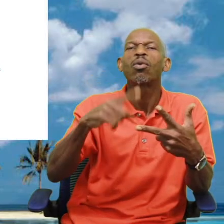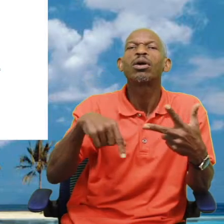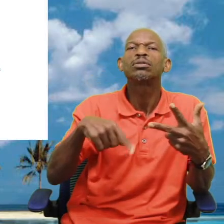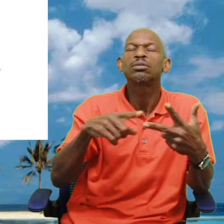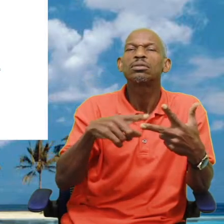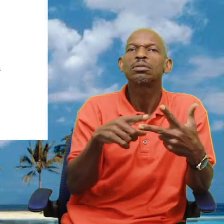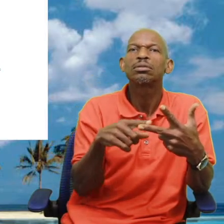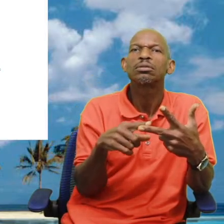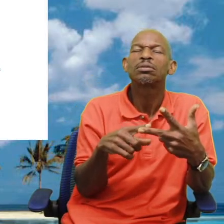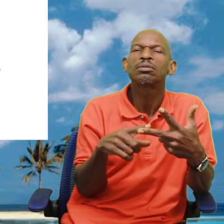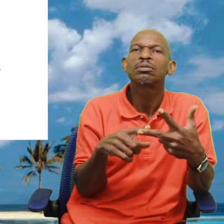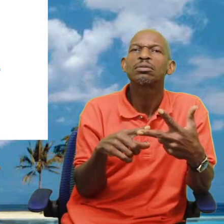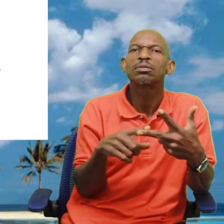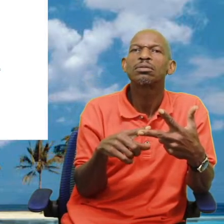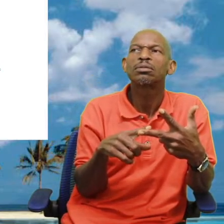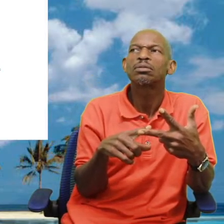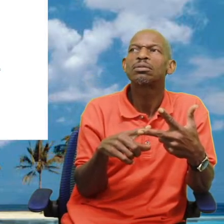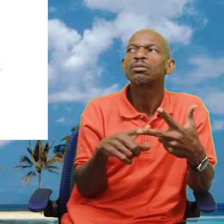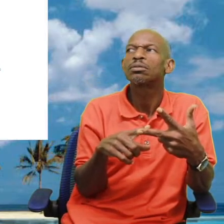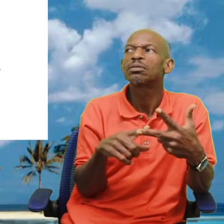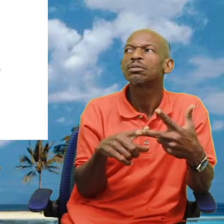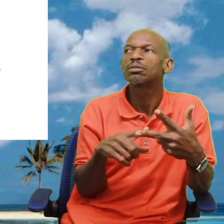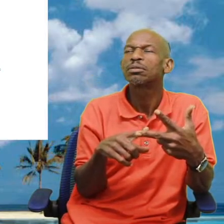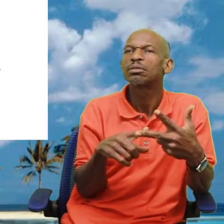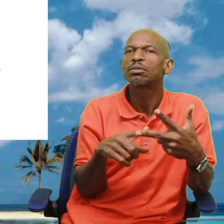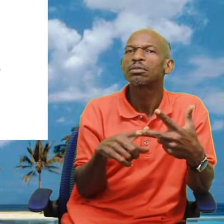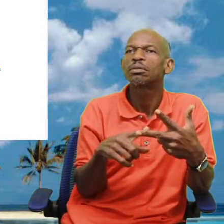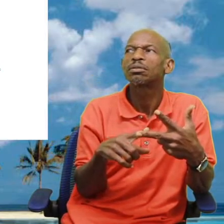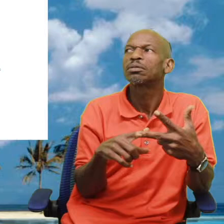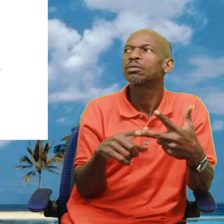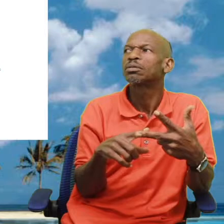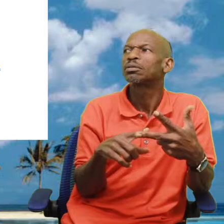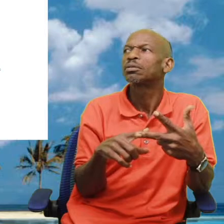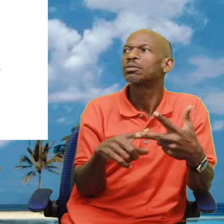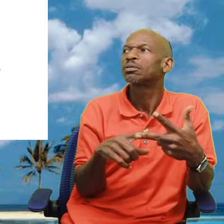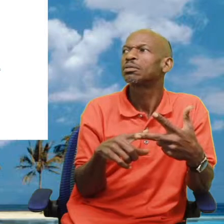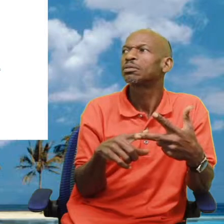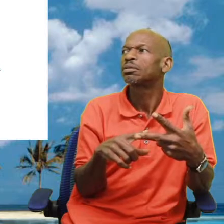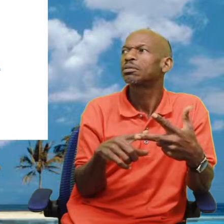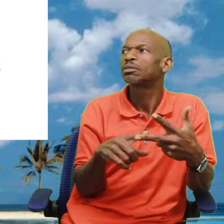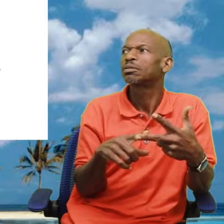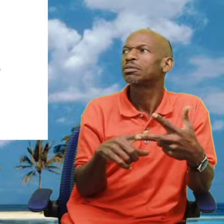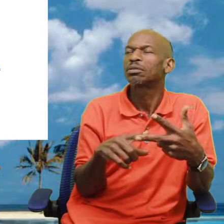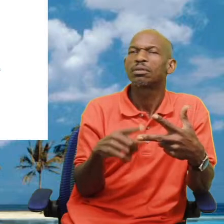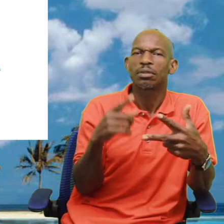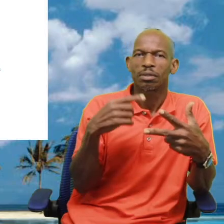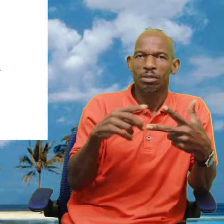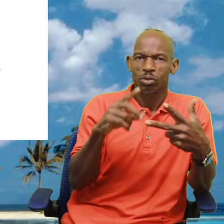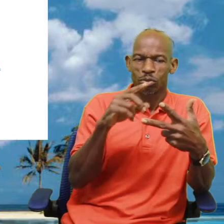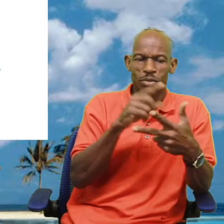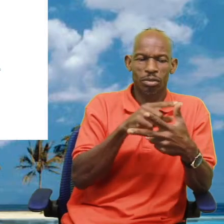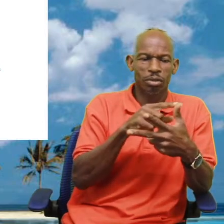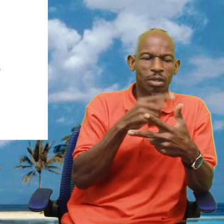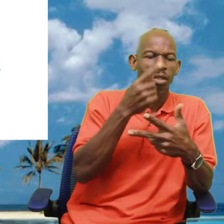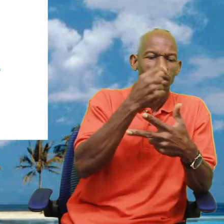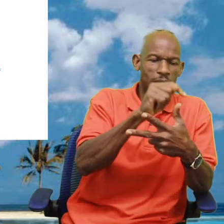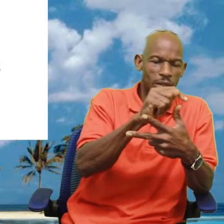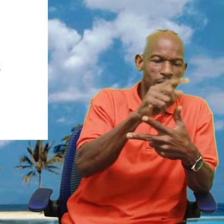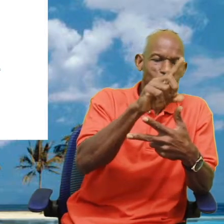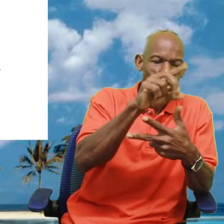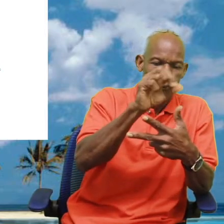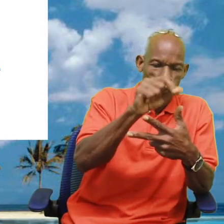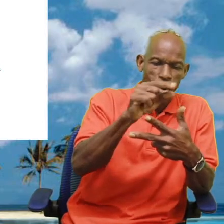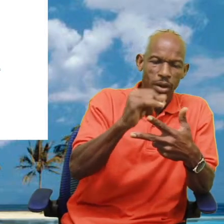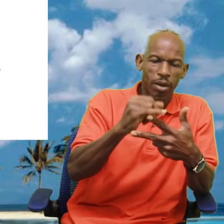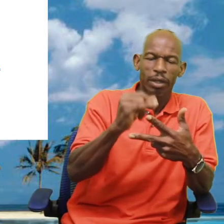What is? Right. So I will put the dog is happy. Right. Very good, Sabriki. Or